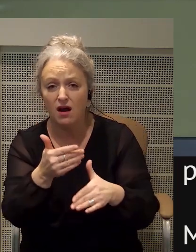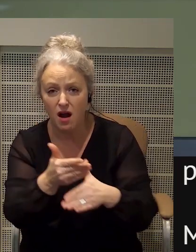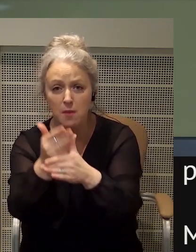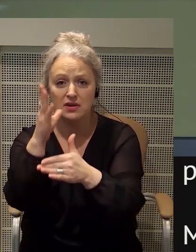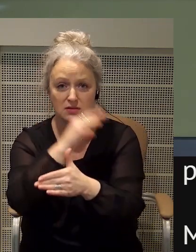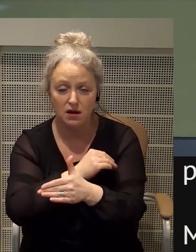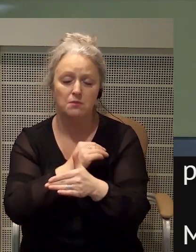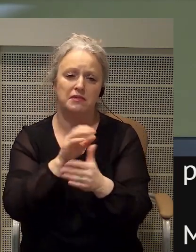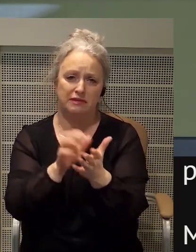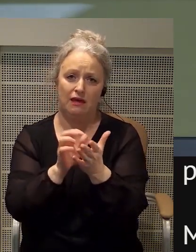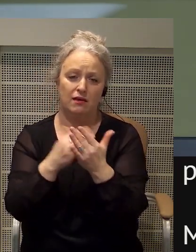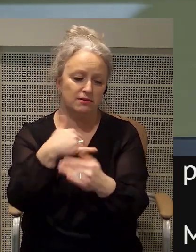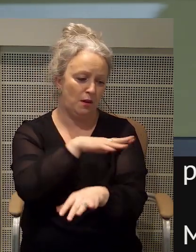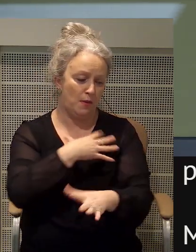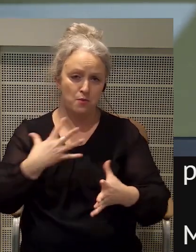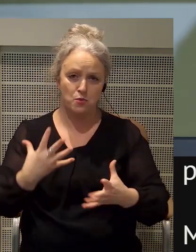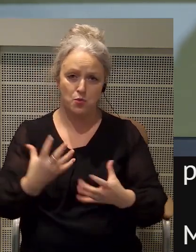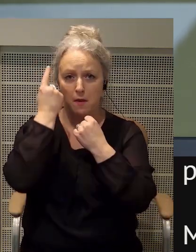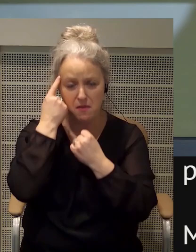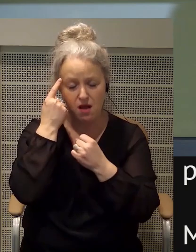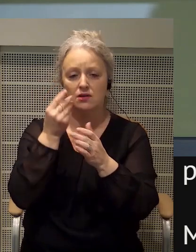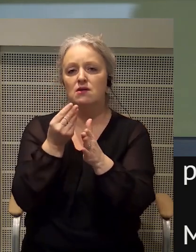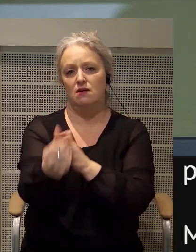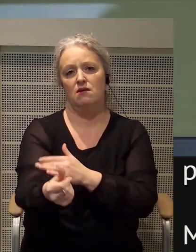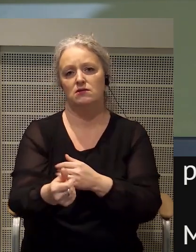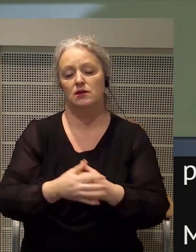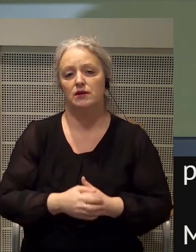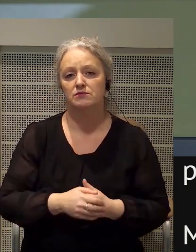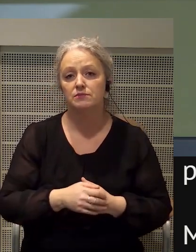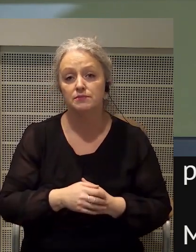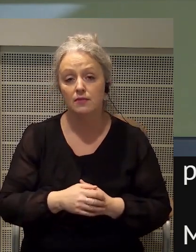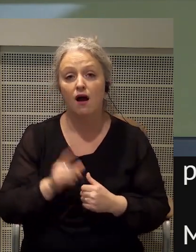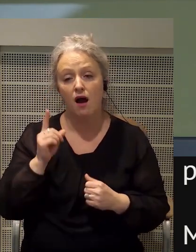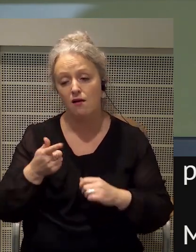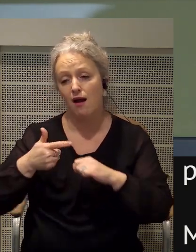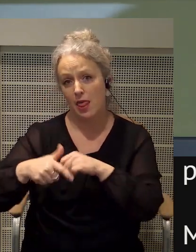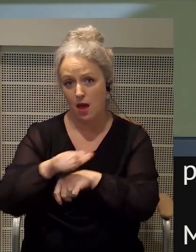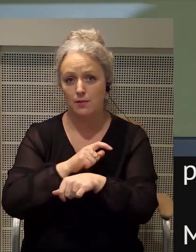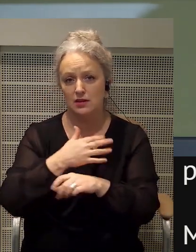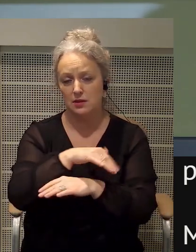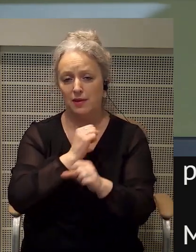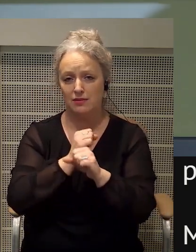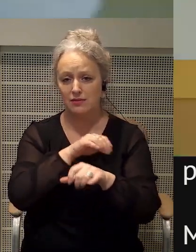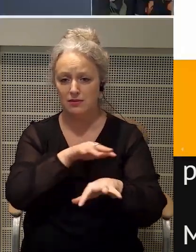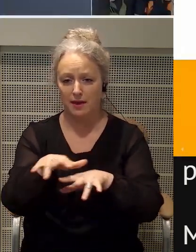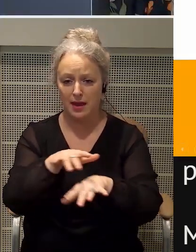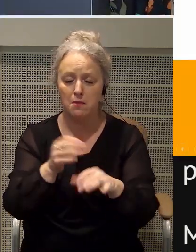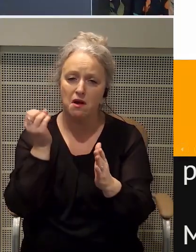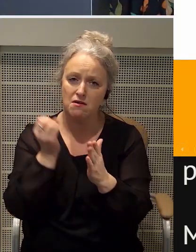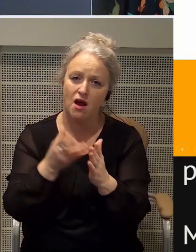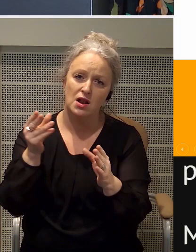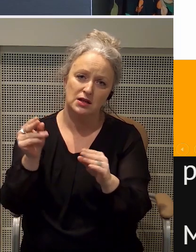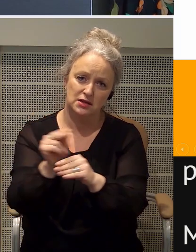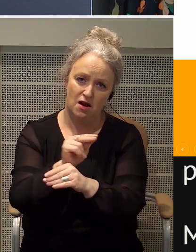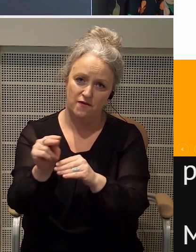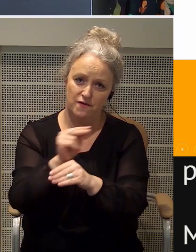view, every child is important, and we consider that as a factor when making